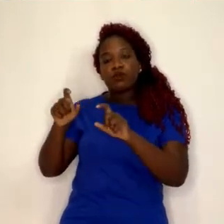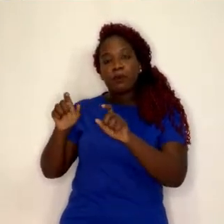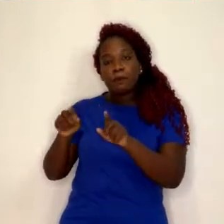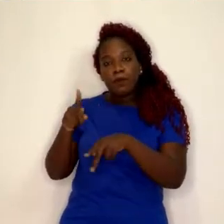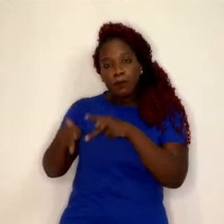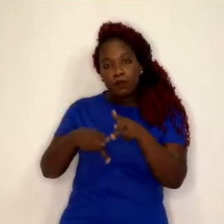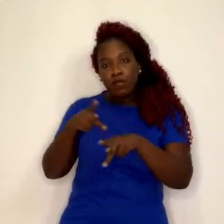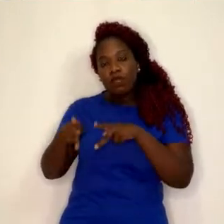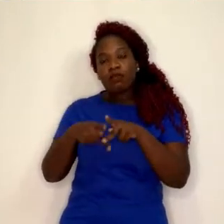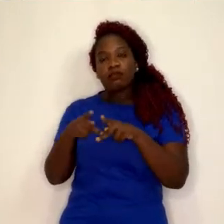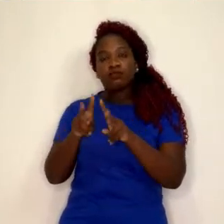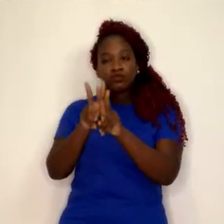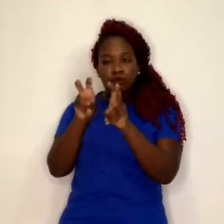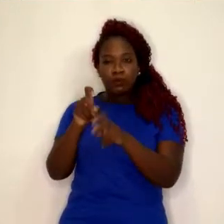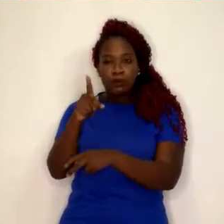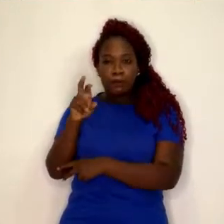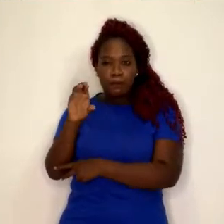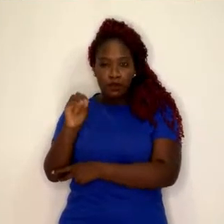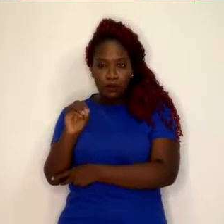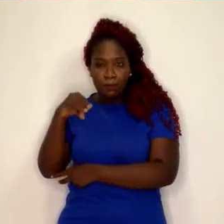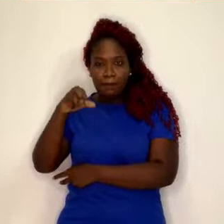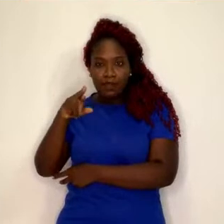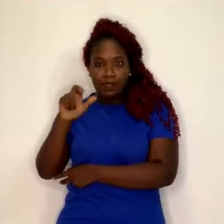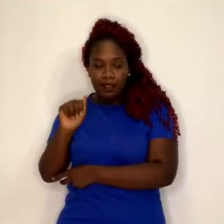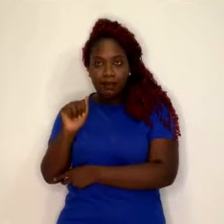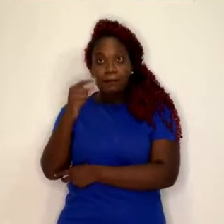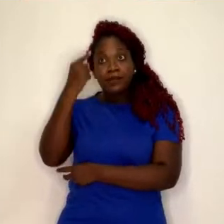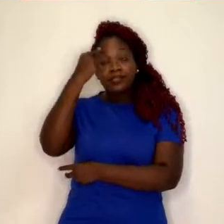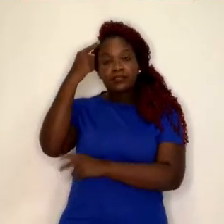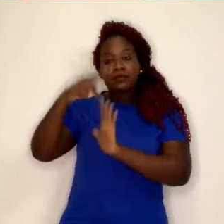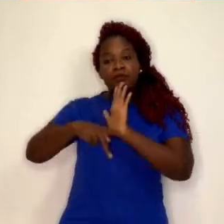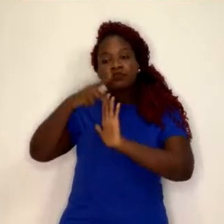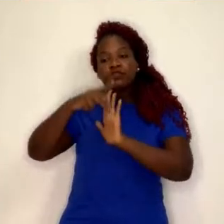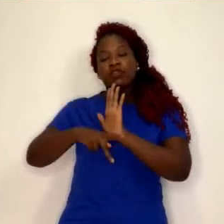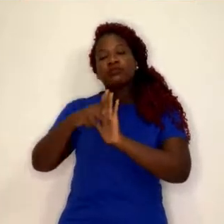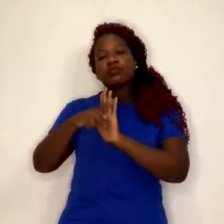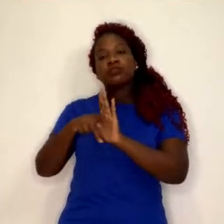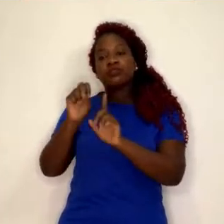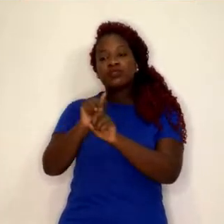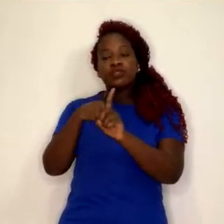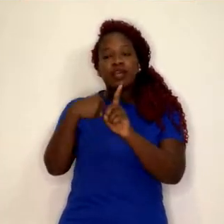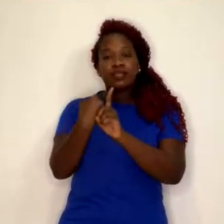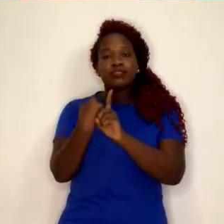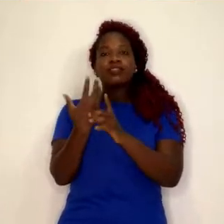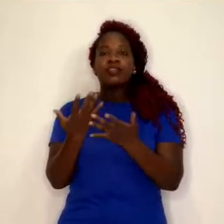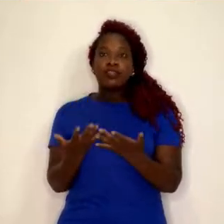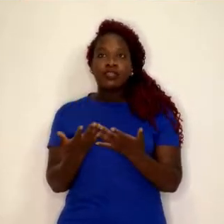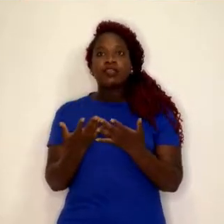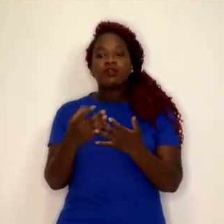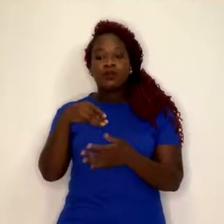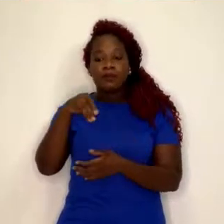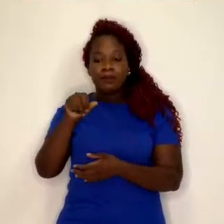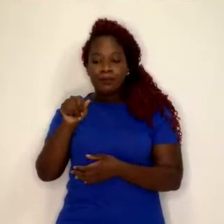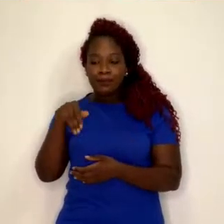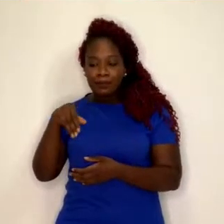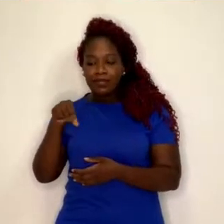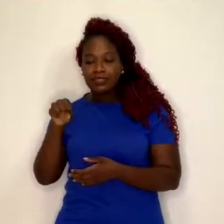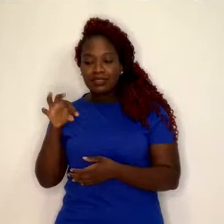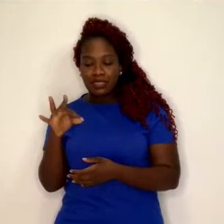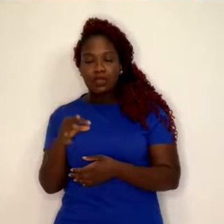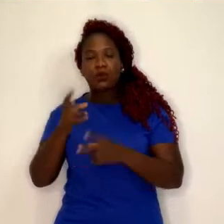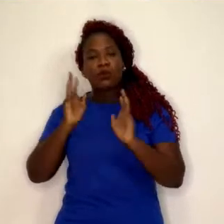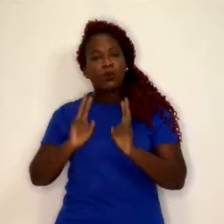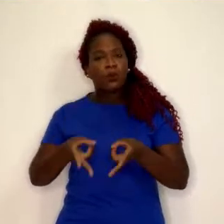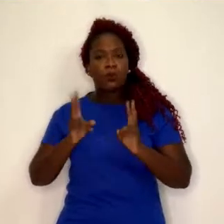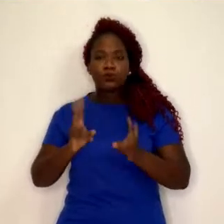PRONERA and thinking about a project of a society that MSC has no doubt about